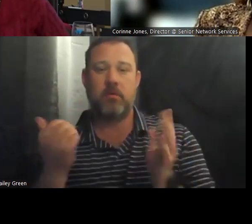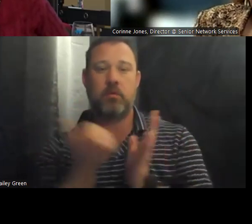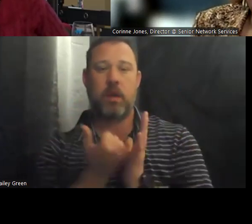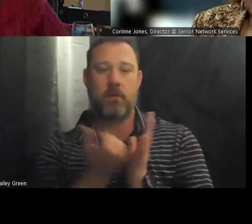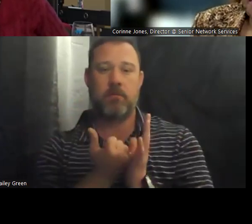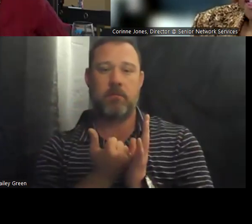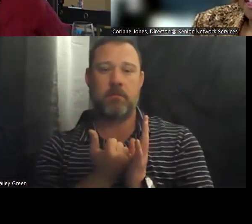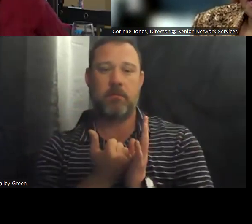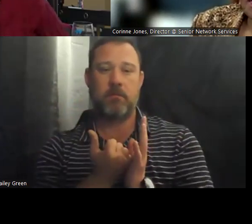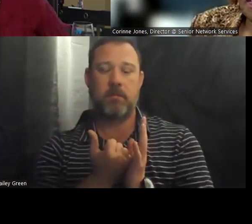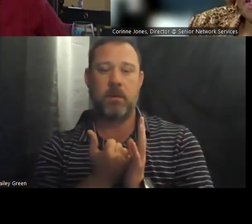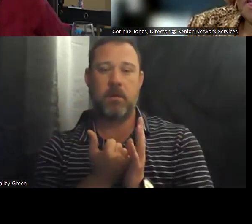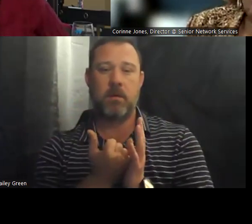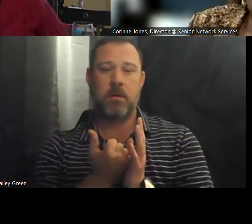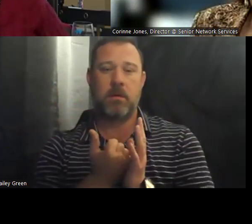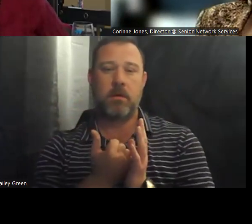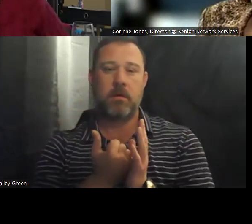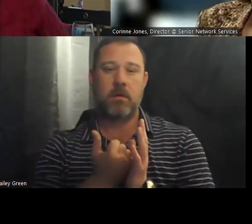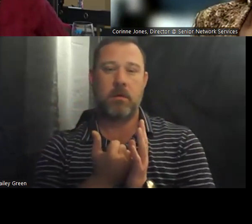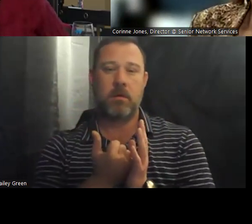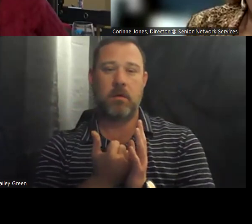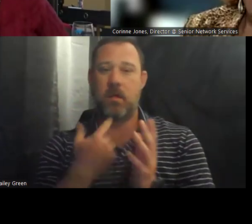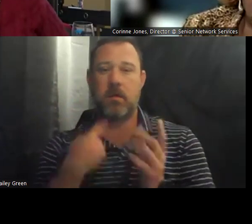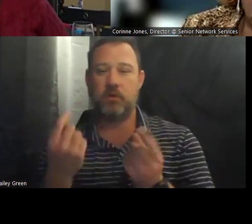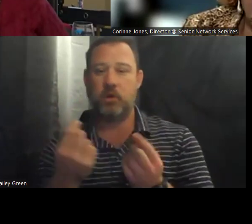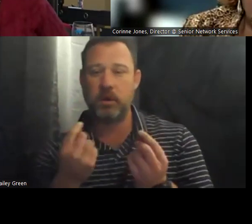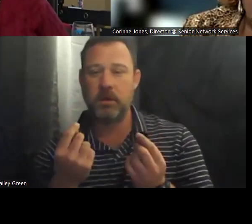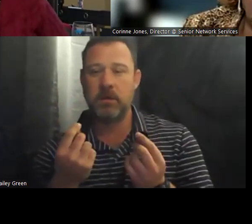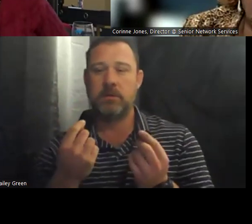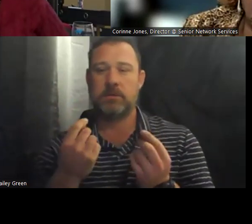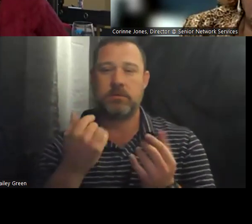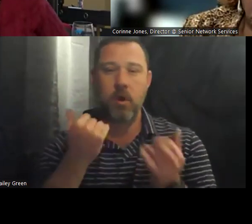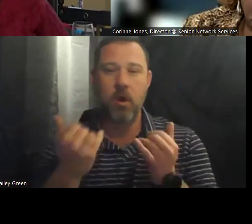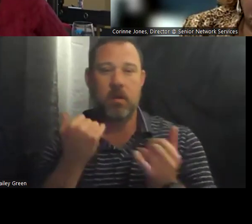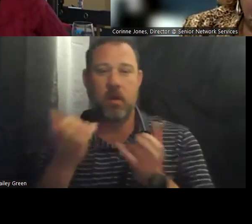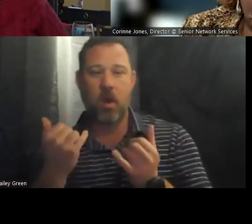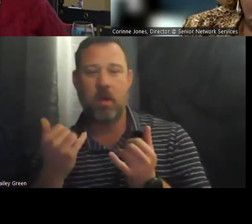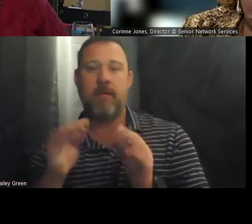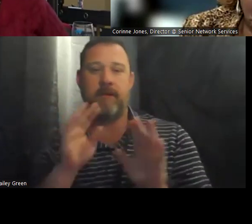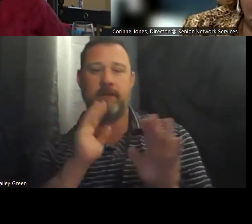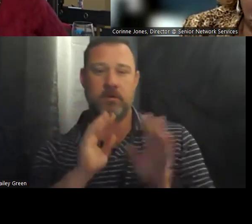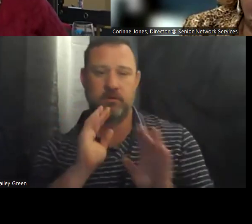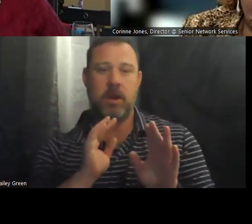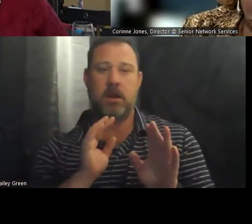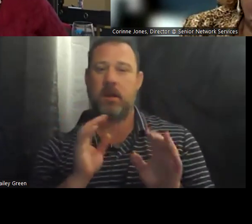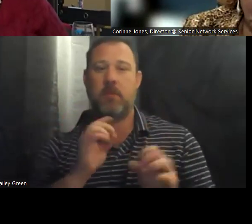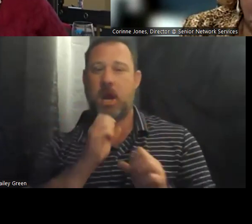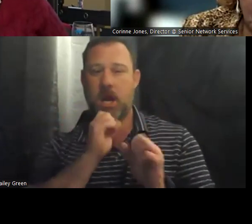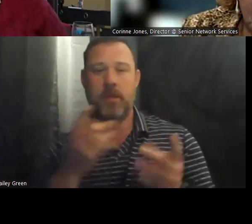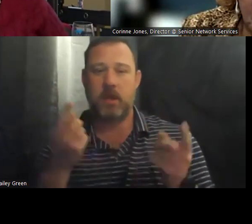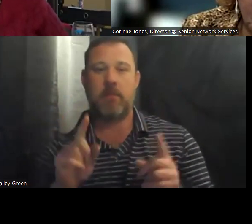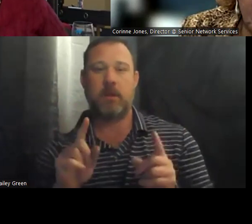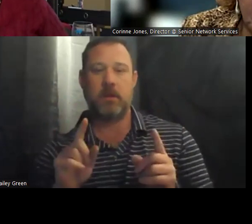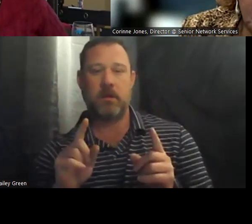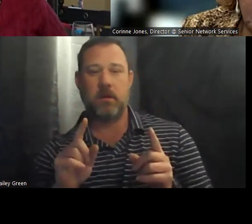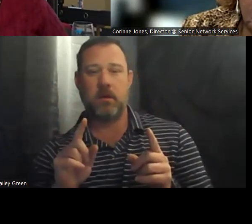All I'm doing is calling and being frustrated. But nothing seems to get done